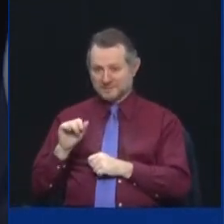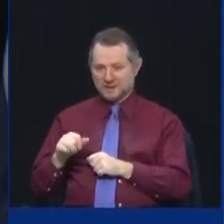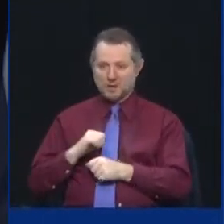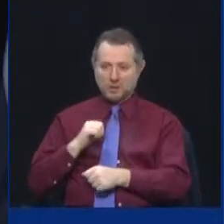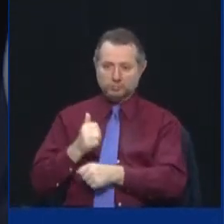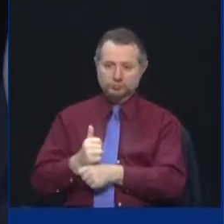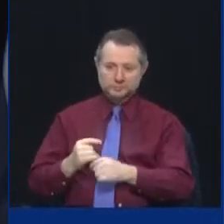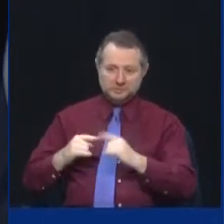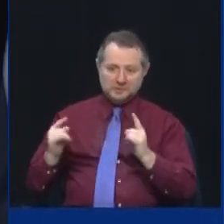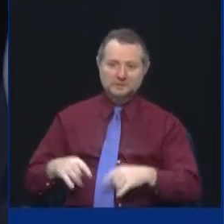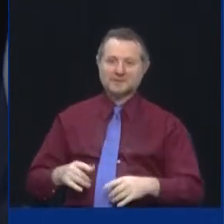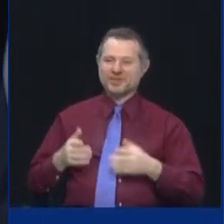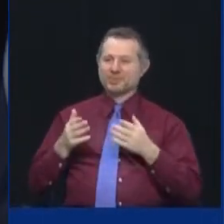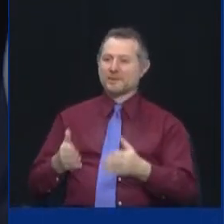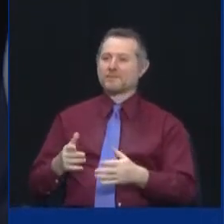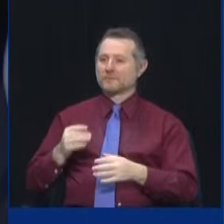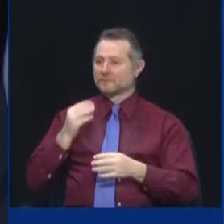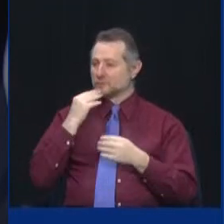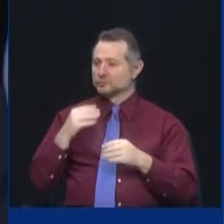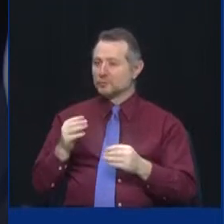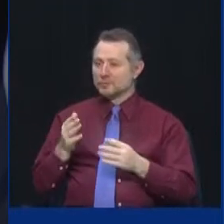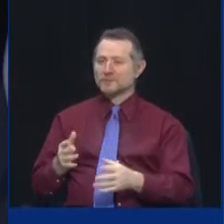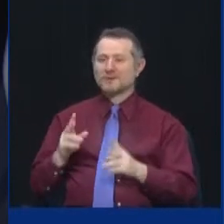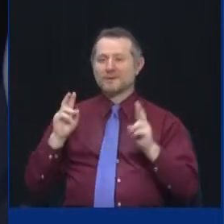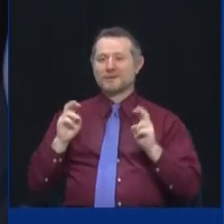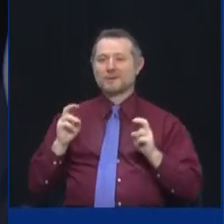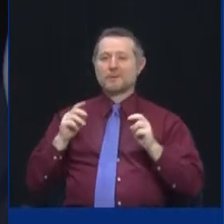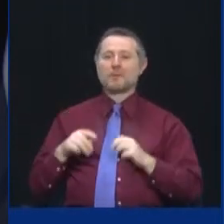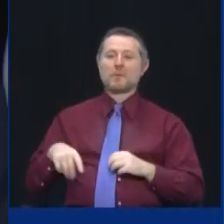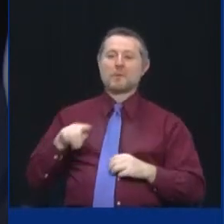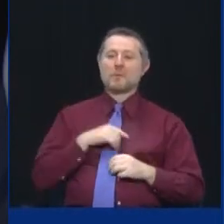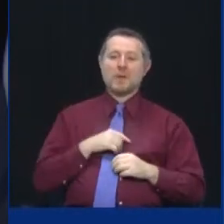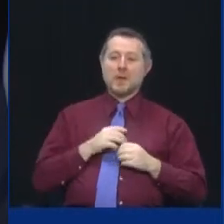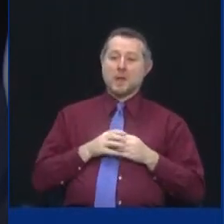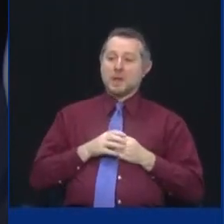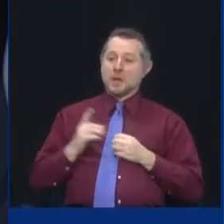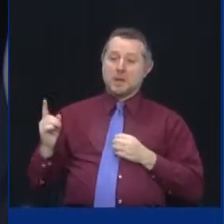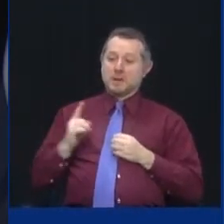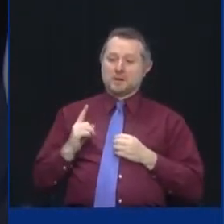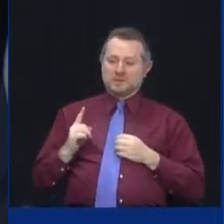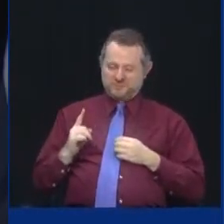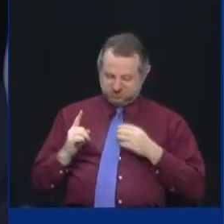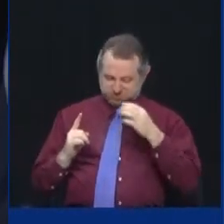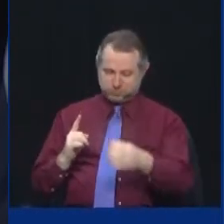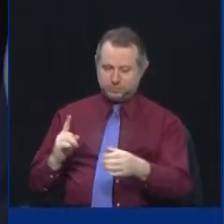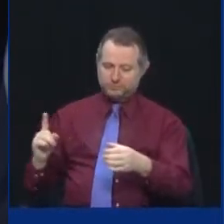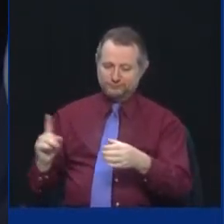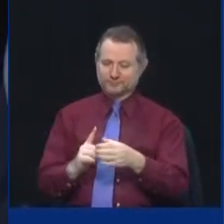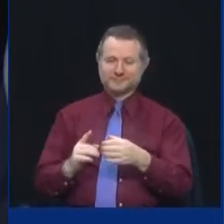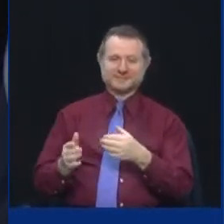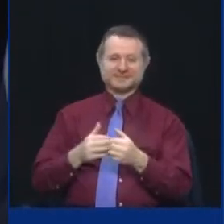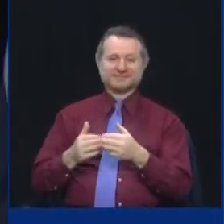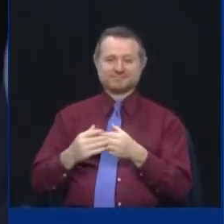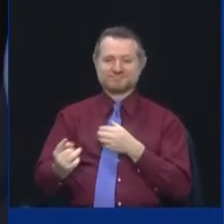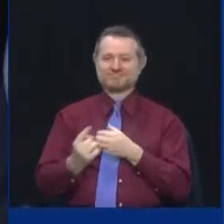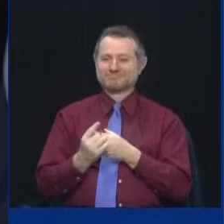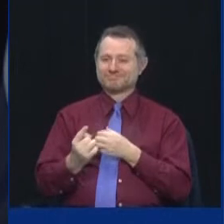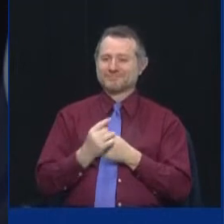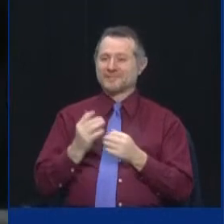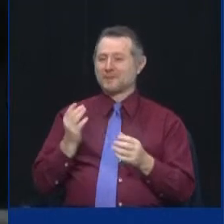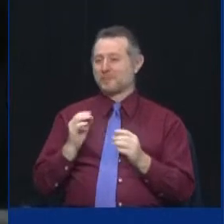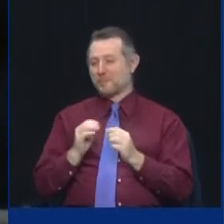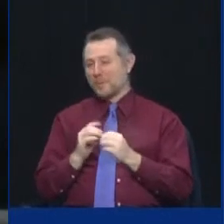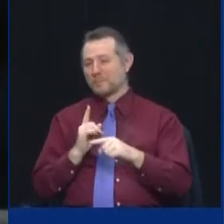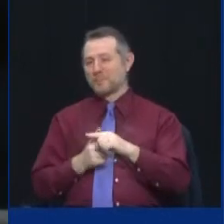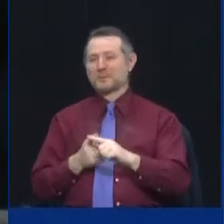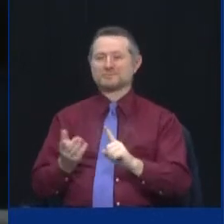store. Let me intercept you and give you an incentive. That's the group we're focused on. Let's take one